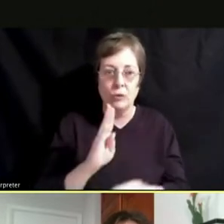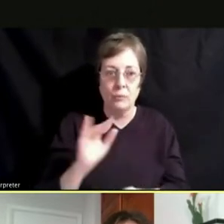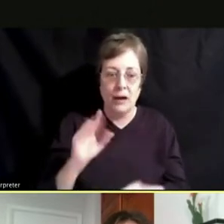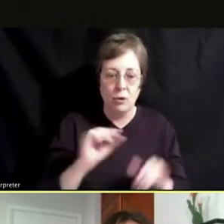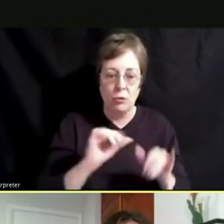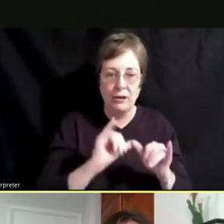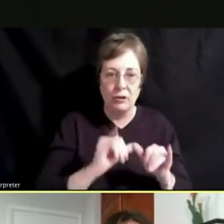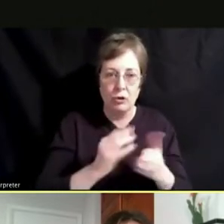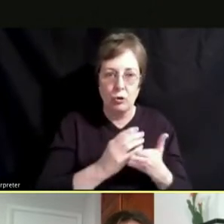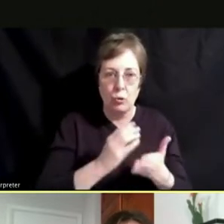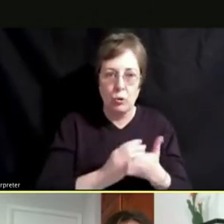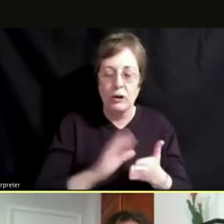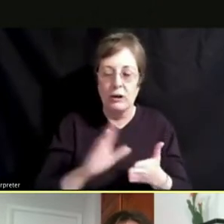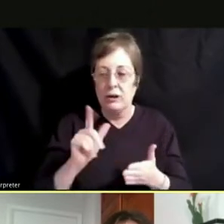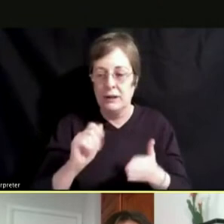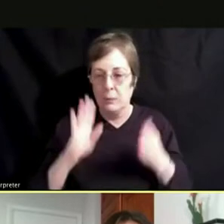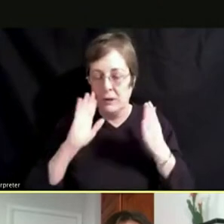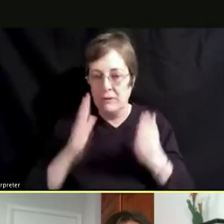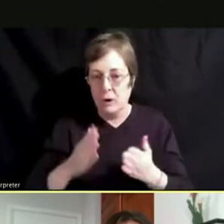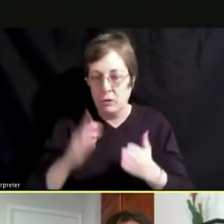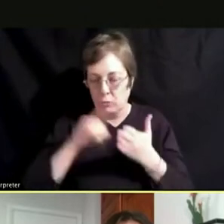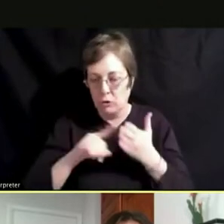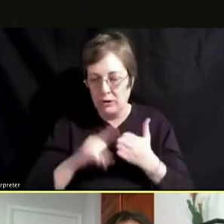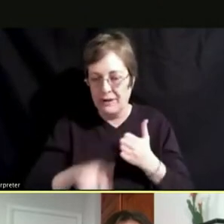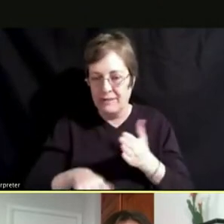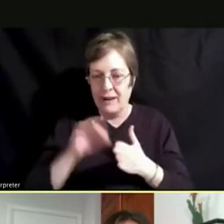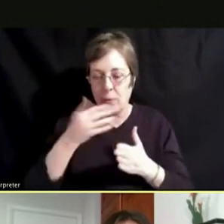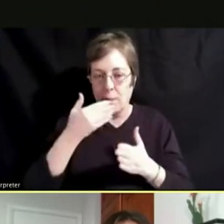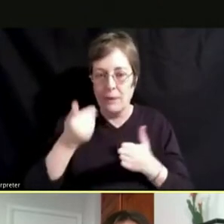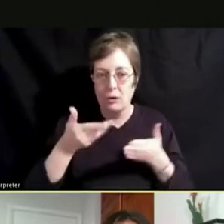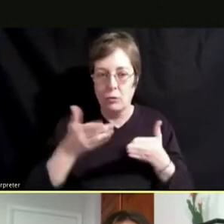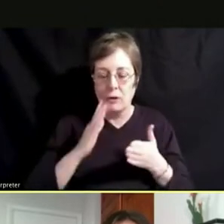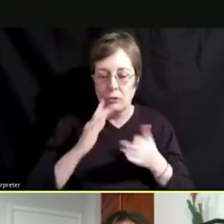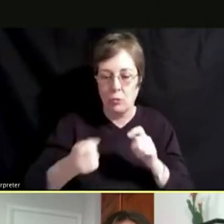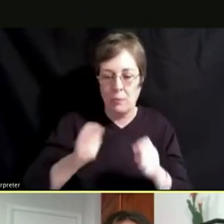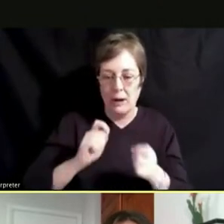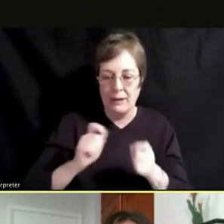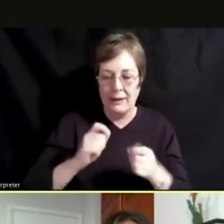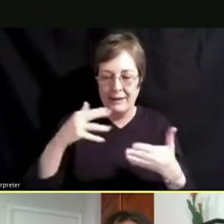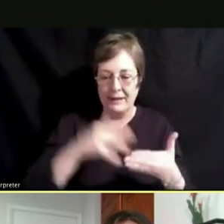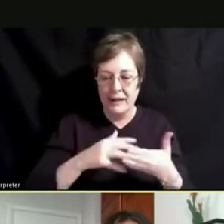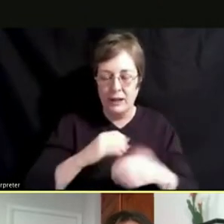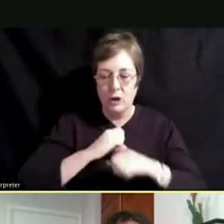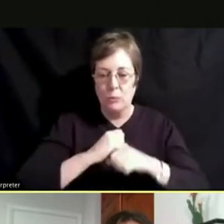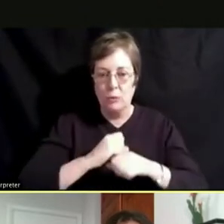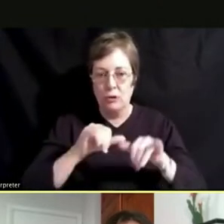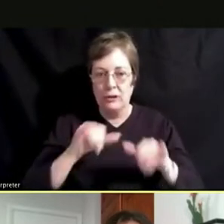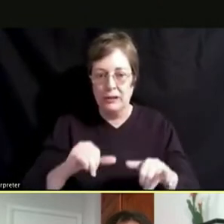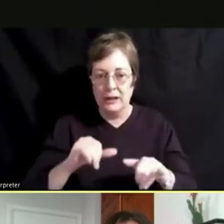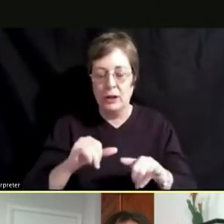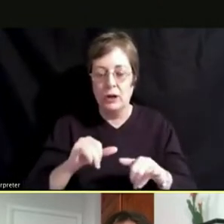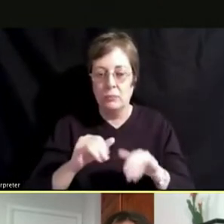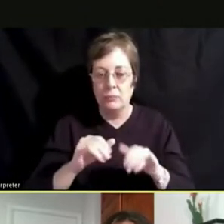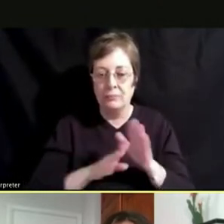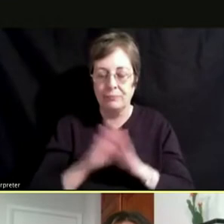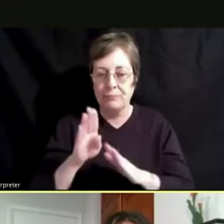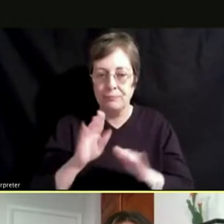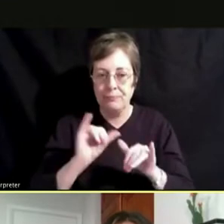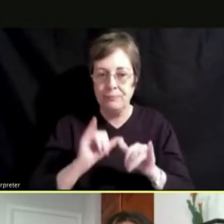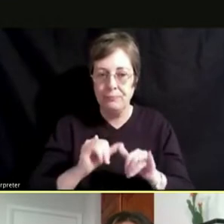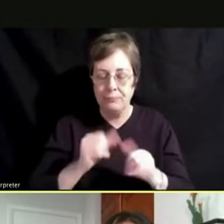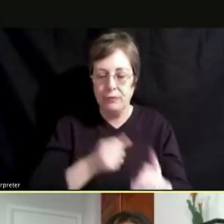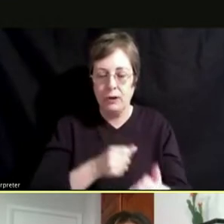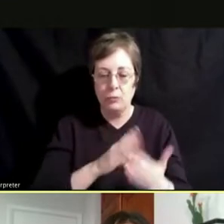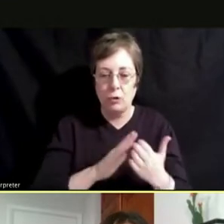research focuses on finding better ways to modulate and study the immune system using engineering approaches, including tissue engineering and drug